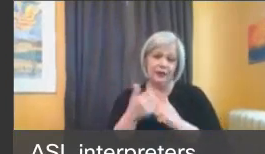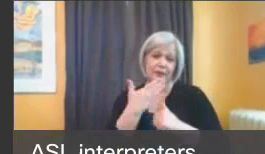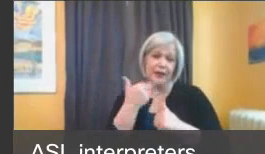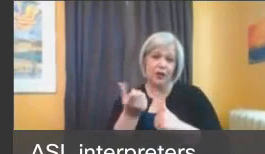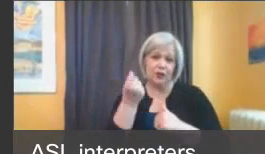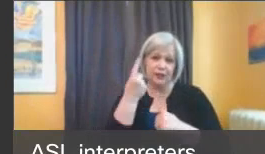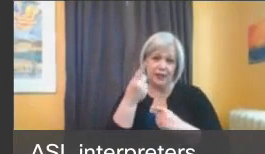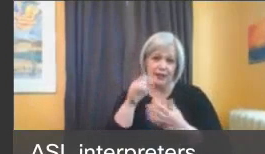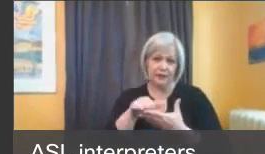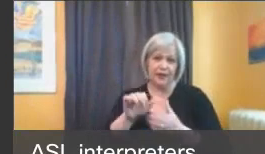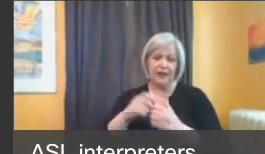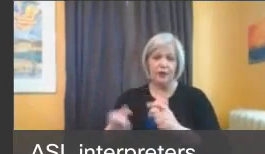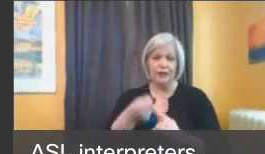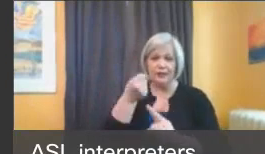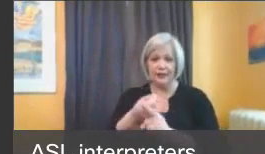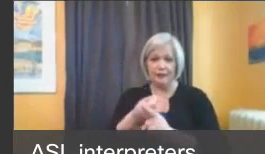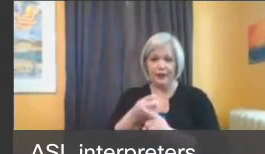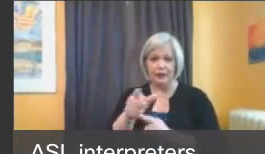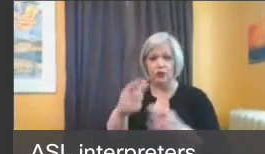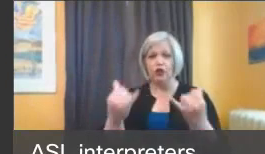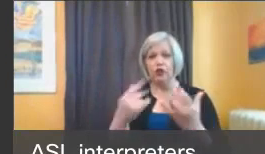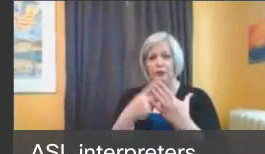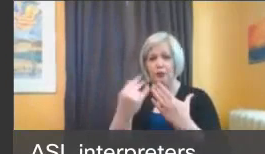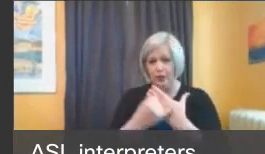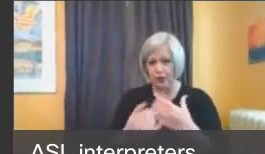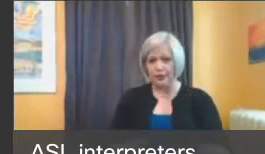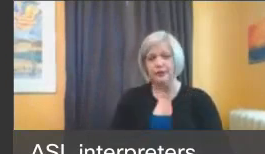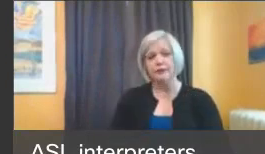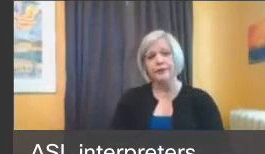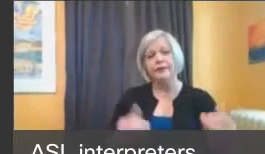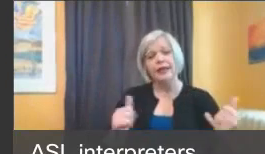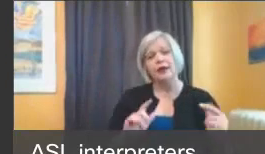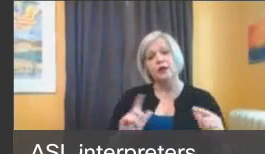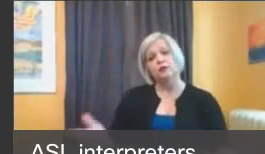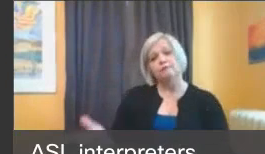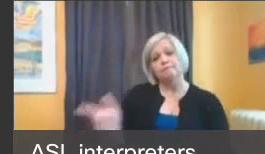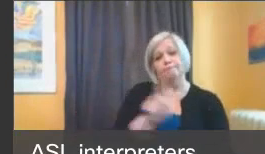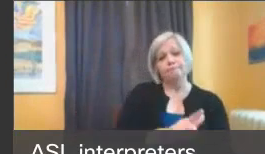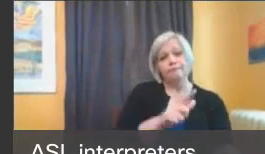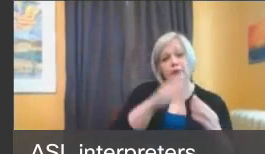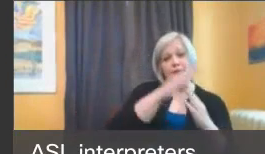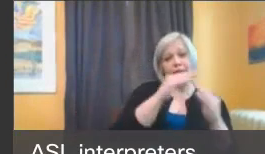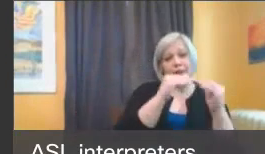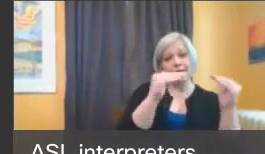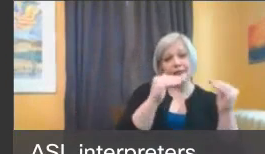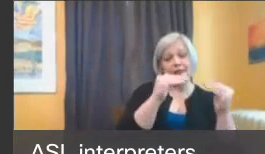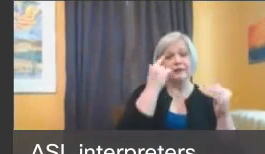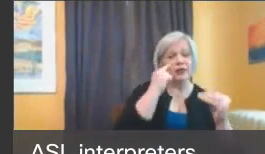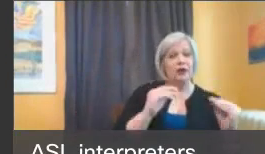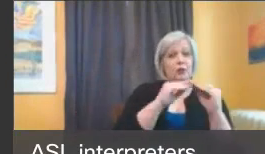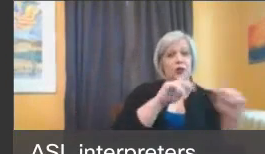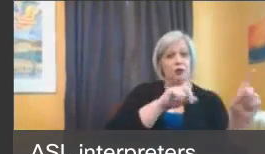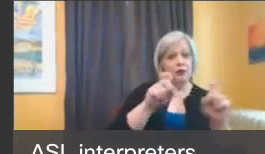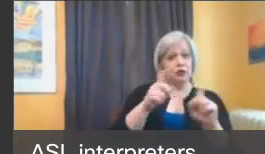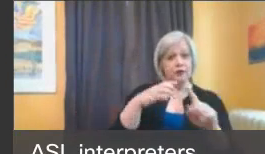understanding of that and how it impacts your current project. With that, I'll go back to the top of the list. If there are follow-up questions